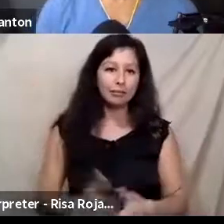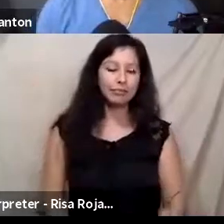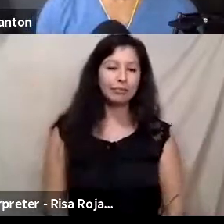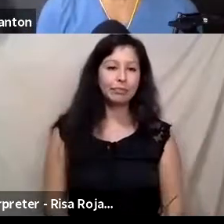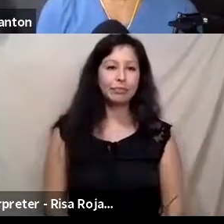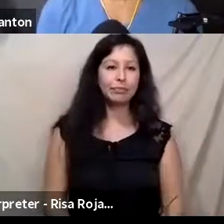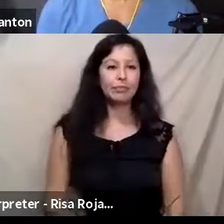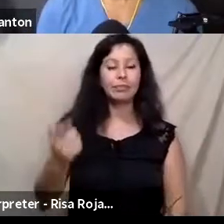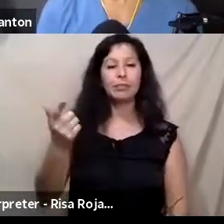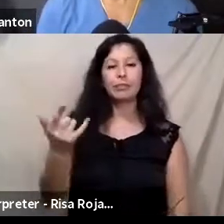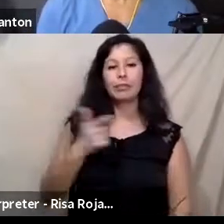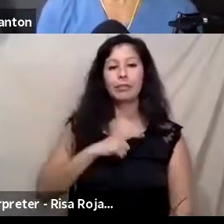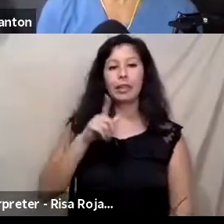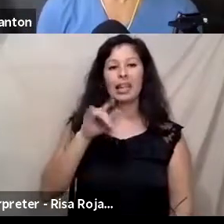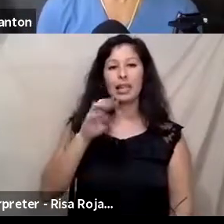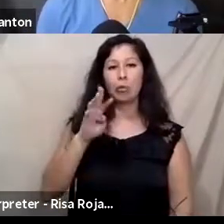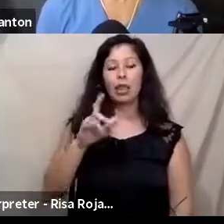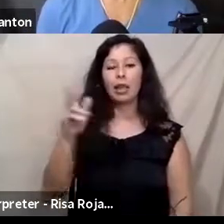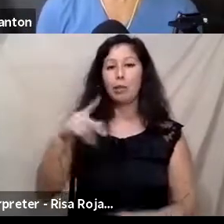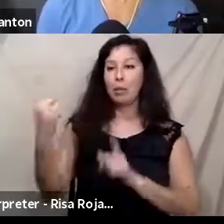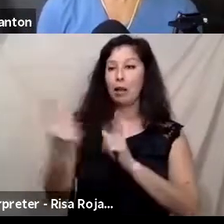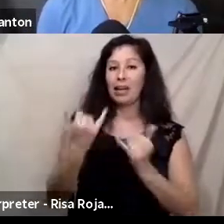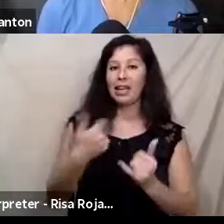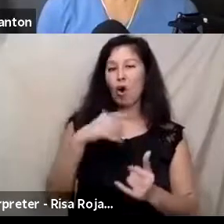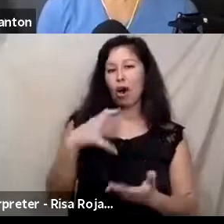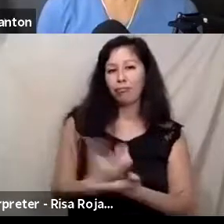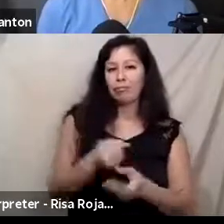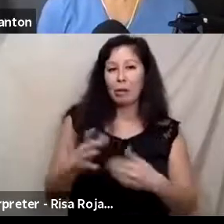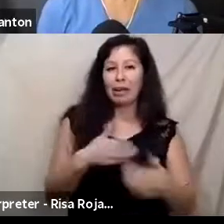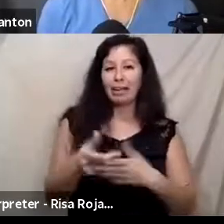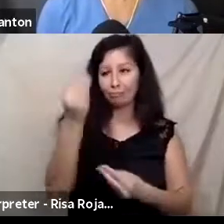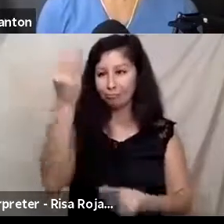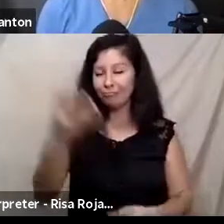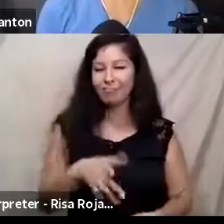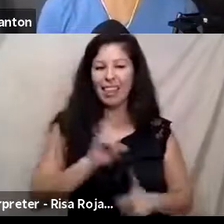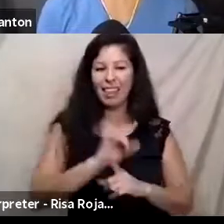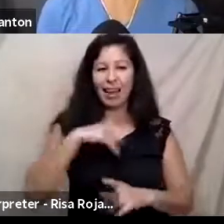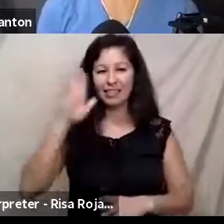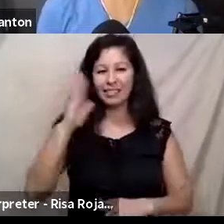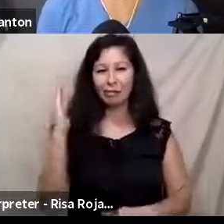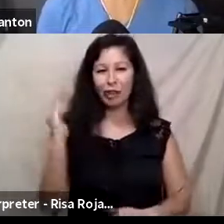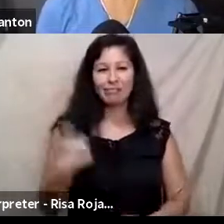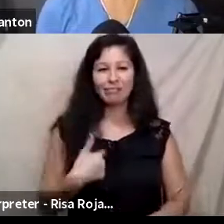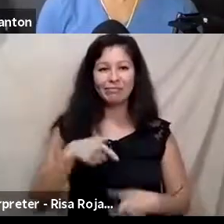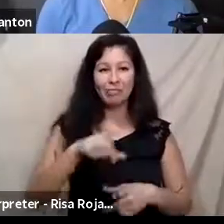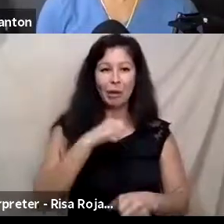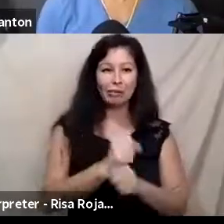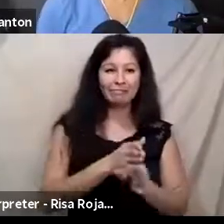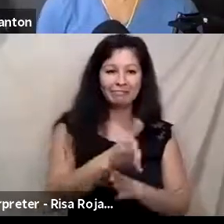When people come to me now, or if I have, and sometimes I just take the opportunity anyway, as I've done in the past throughout my